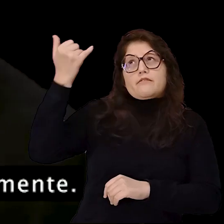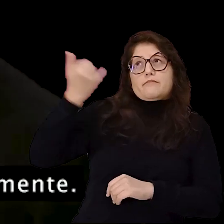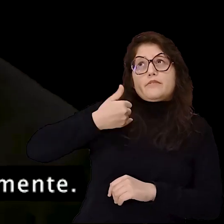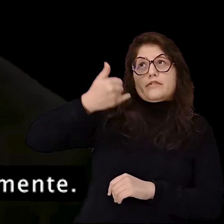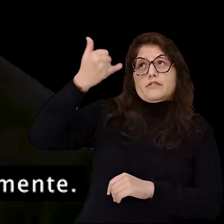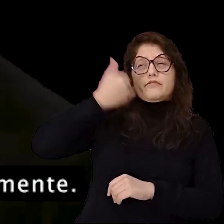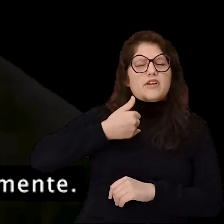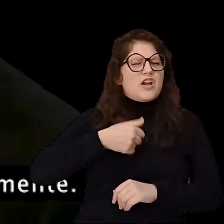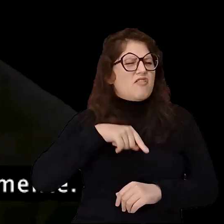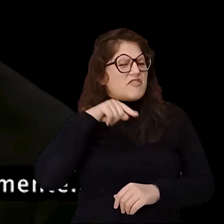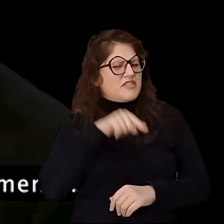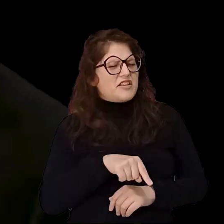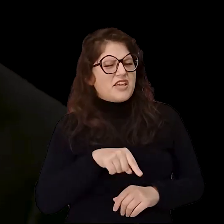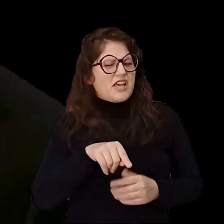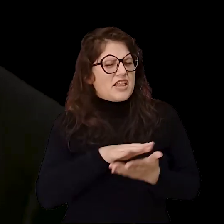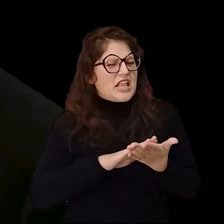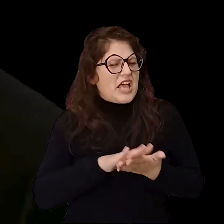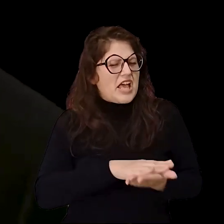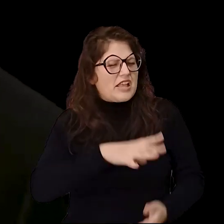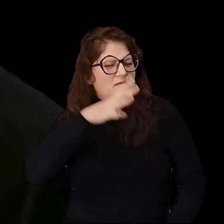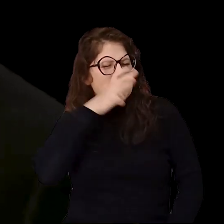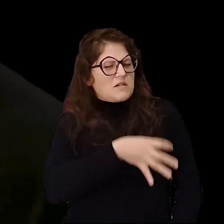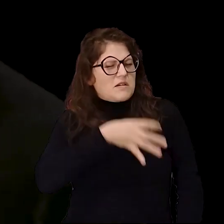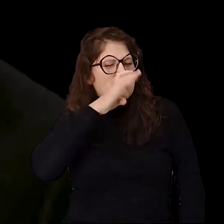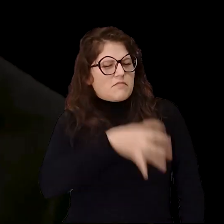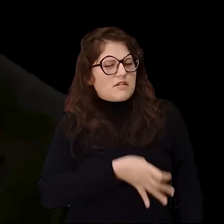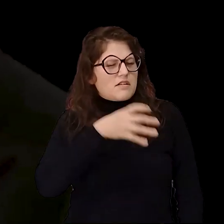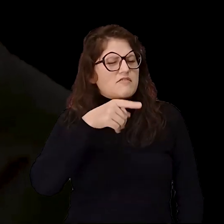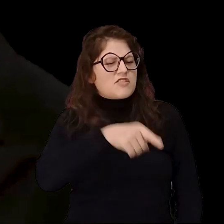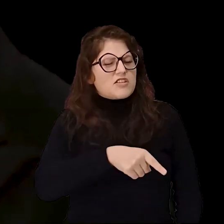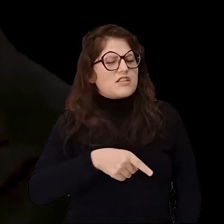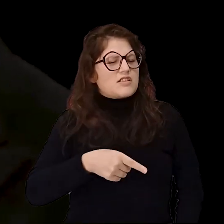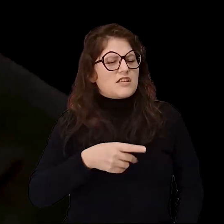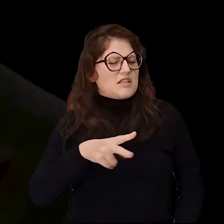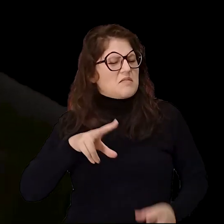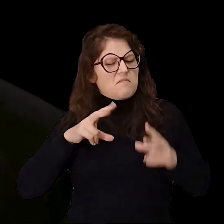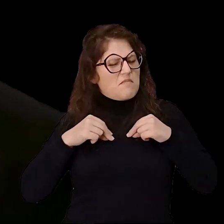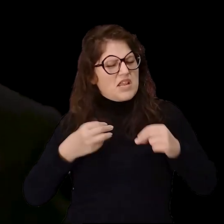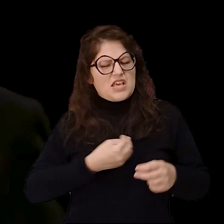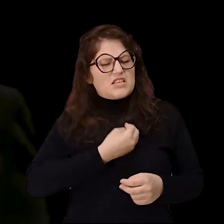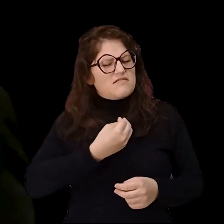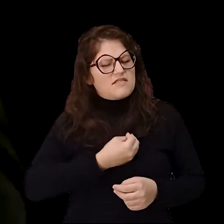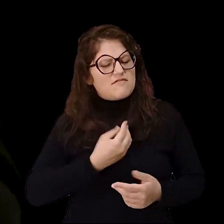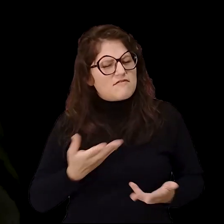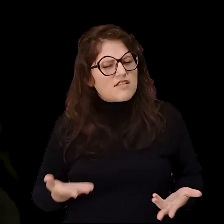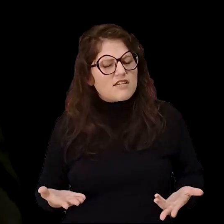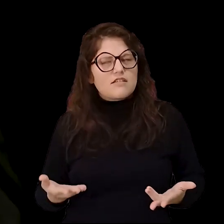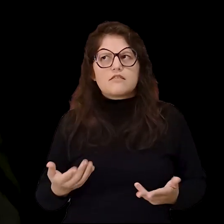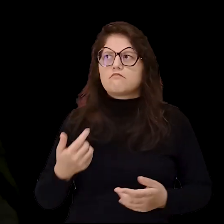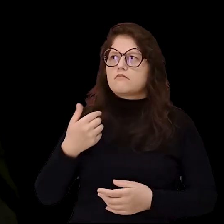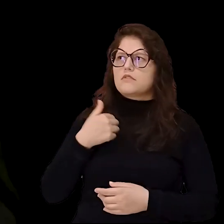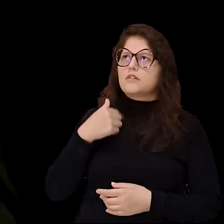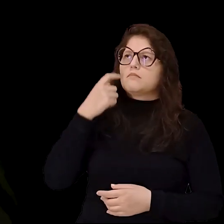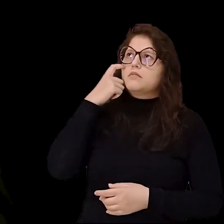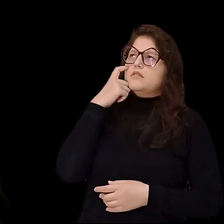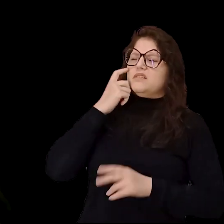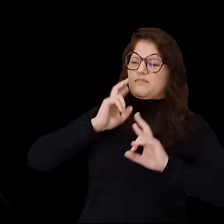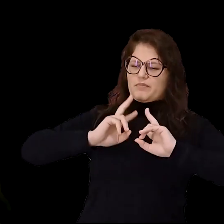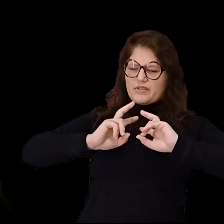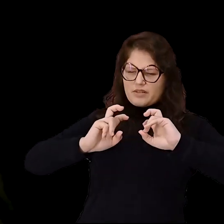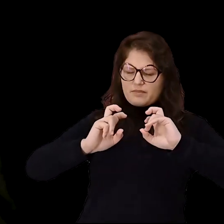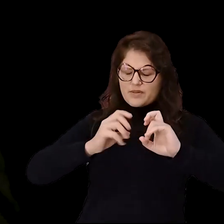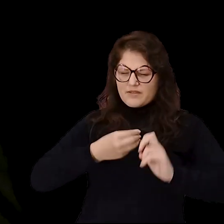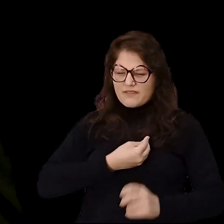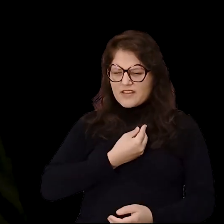to occupy my mind. I was singing to blot out the things my mind was saying, which were, you are